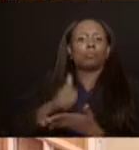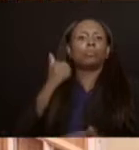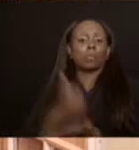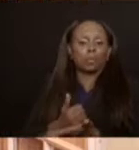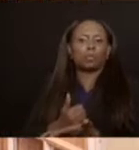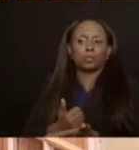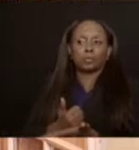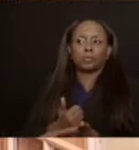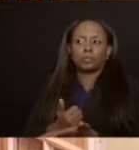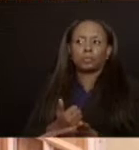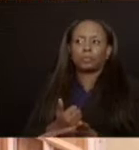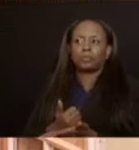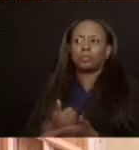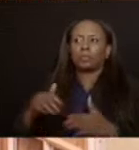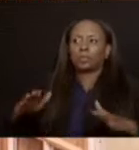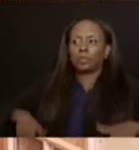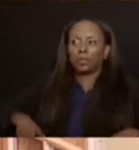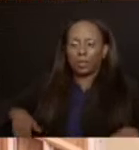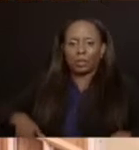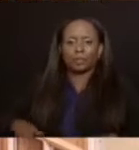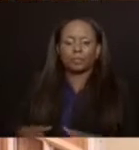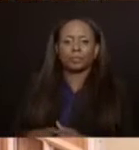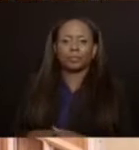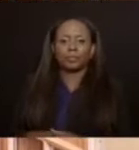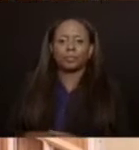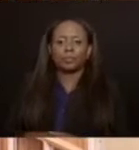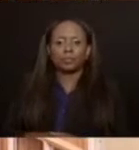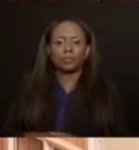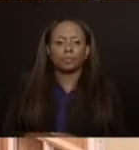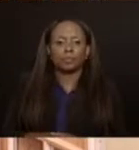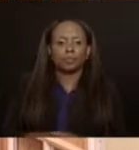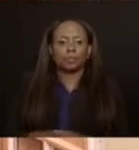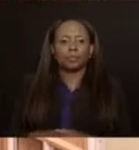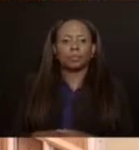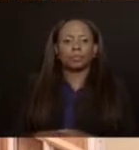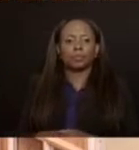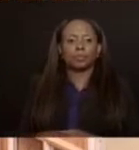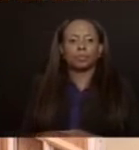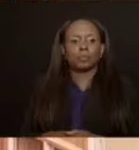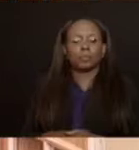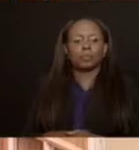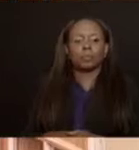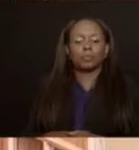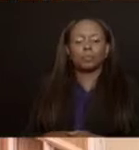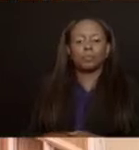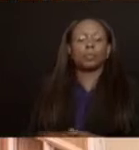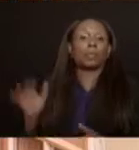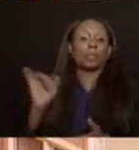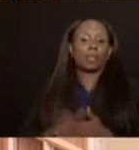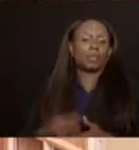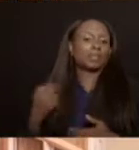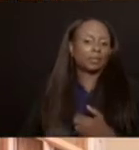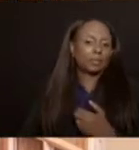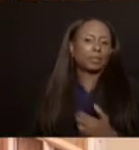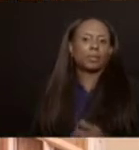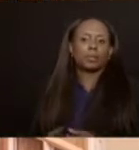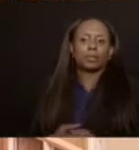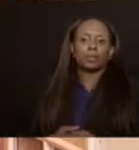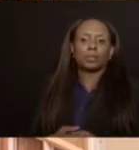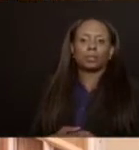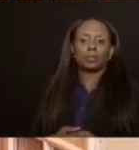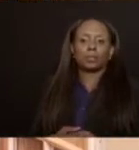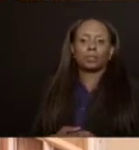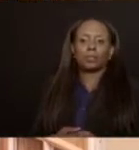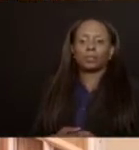would like to have. And that is part of the difficulty. I told you that I didn't have